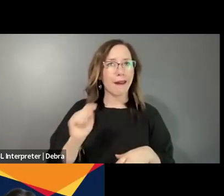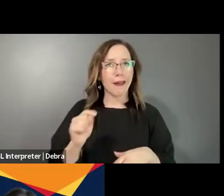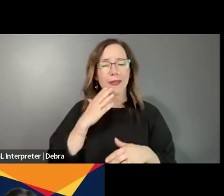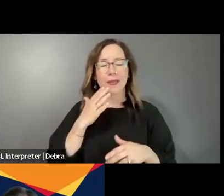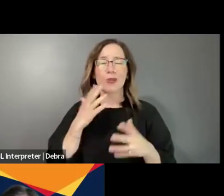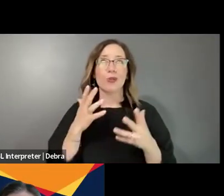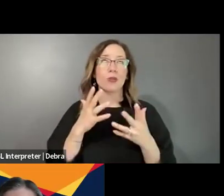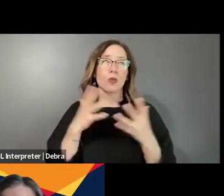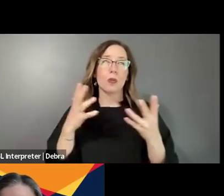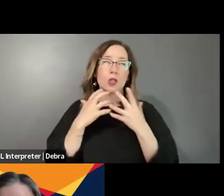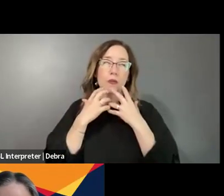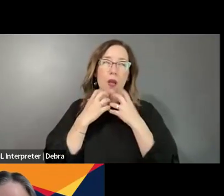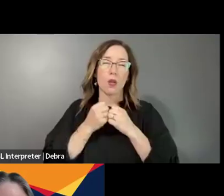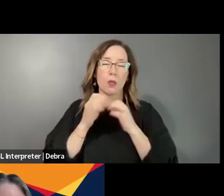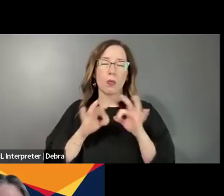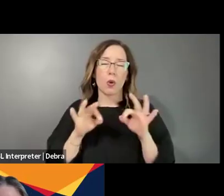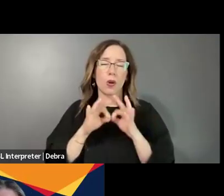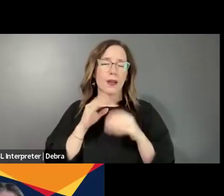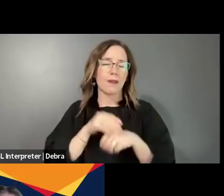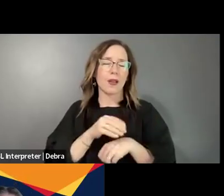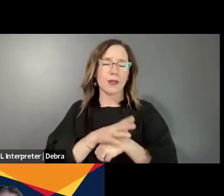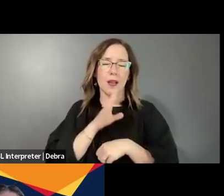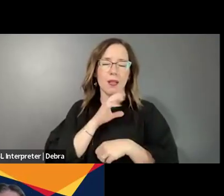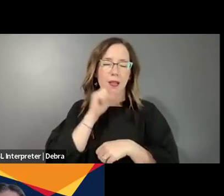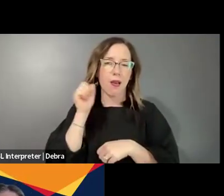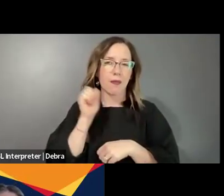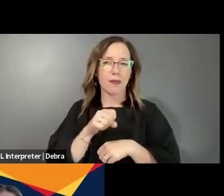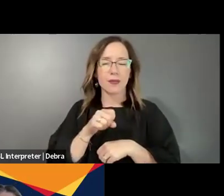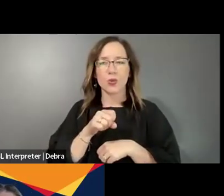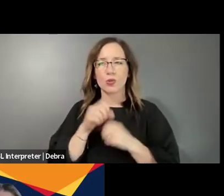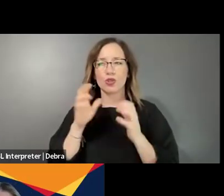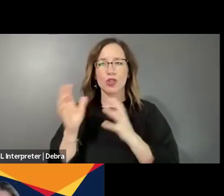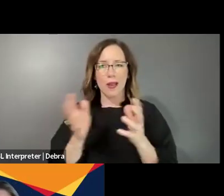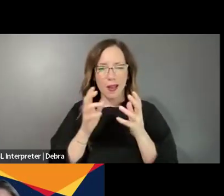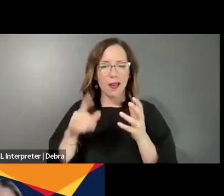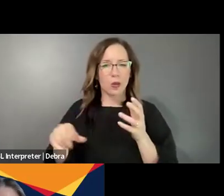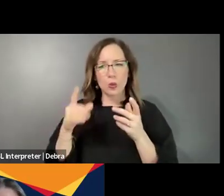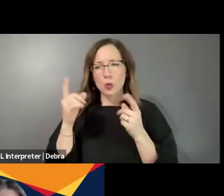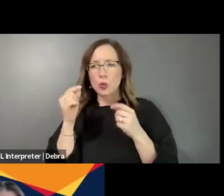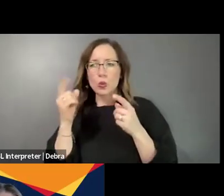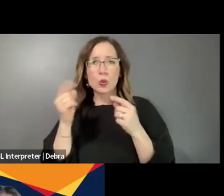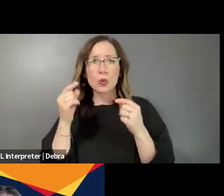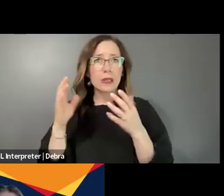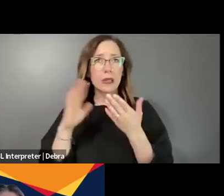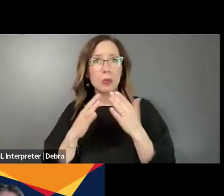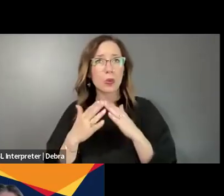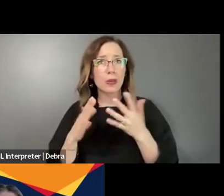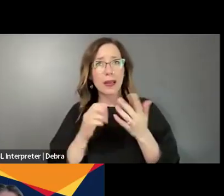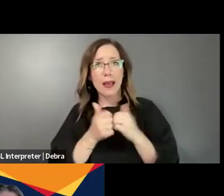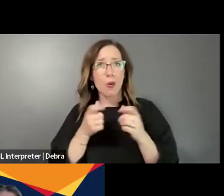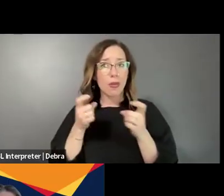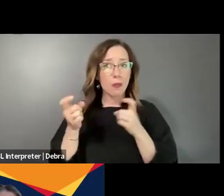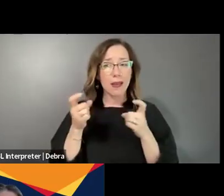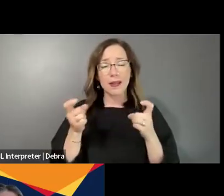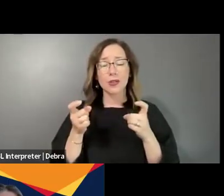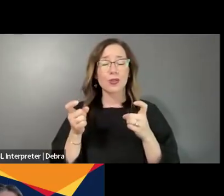Such valuable advice. I just love talking to people and hearing what people do out in the community and how they've managed